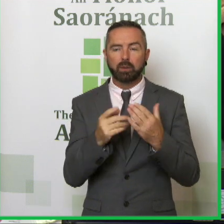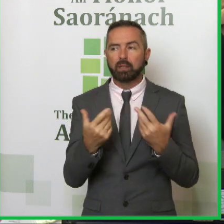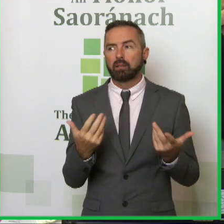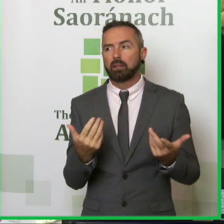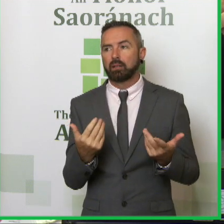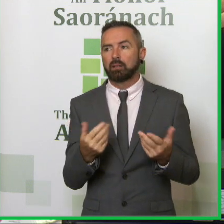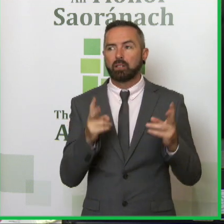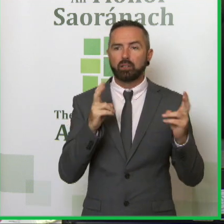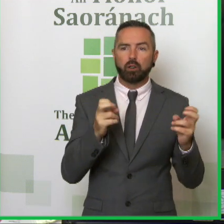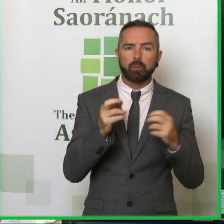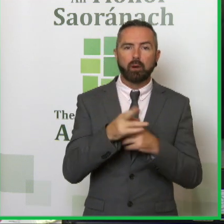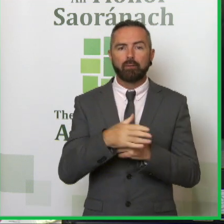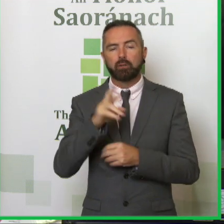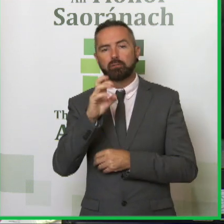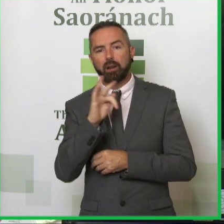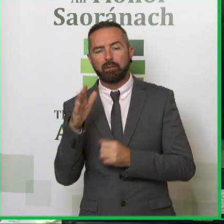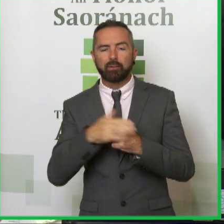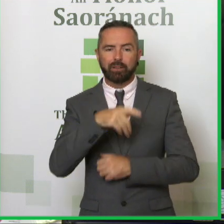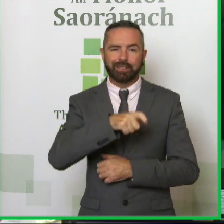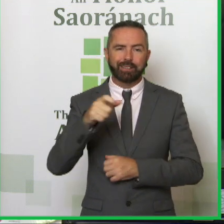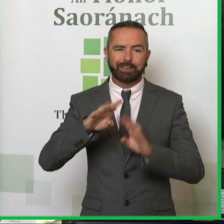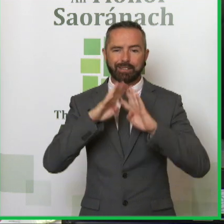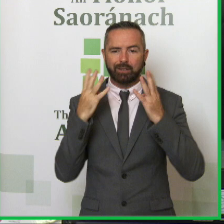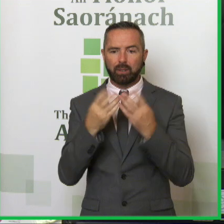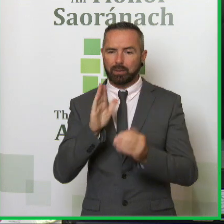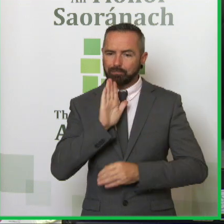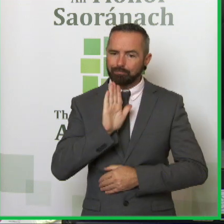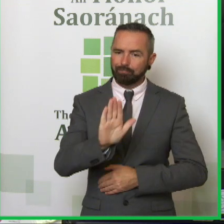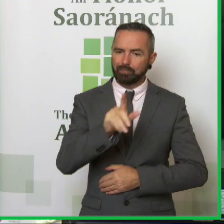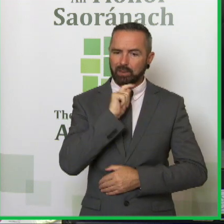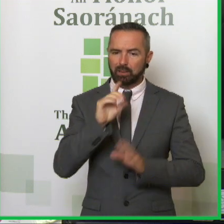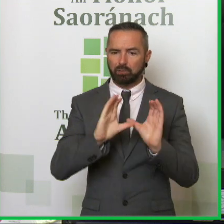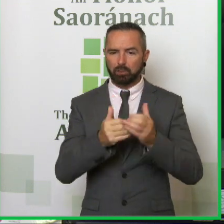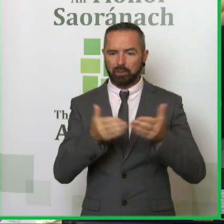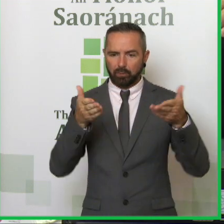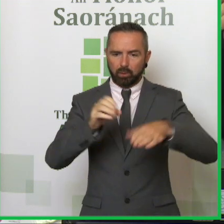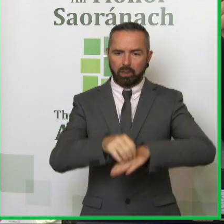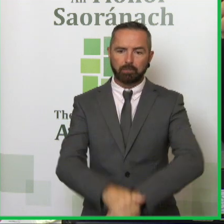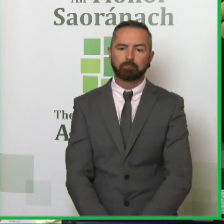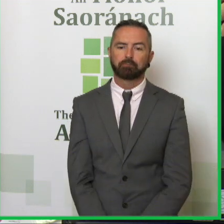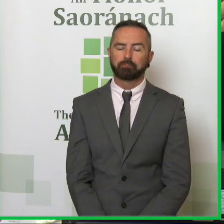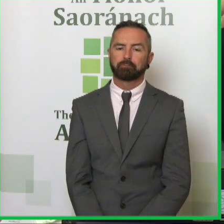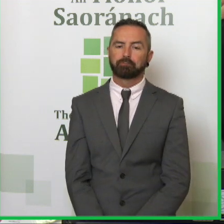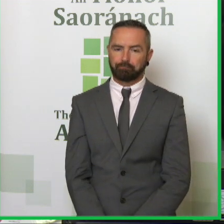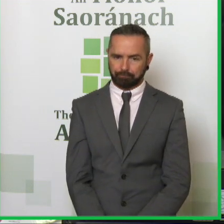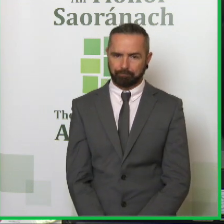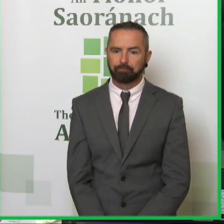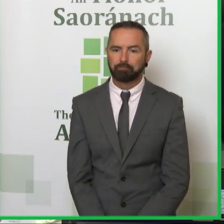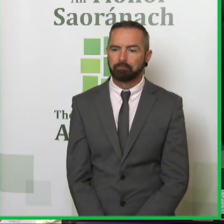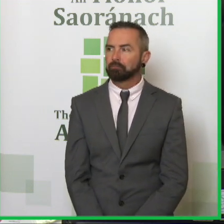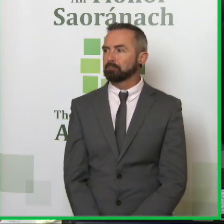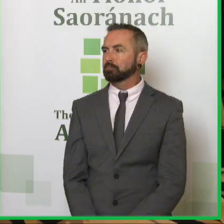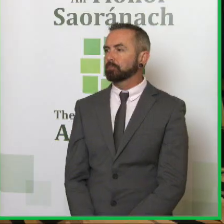the terms of reference for this Citizens' Assembly mandated this group to look at. Okay, well, thank